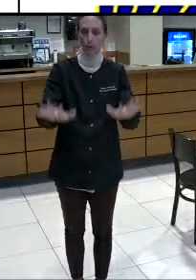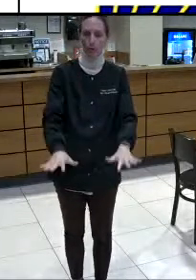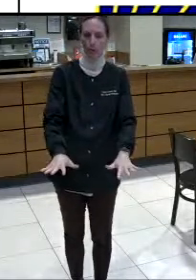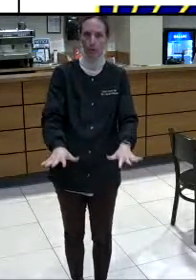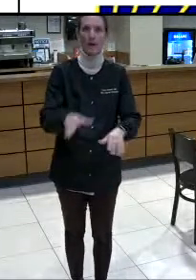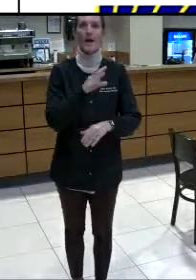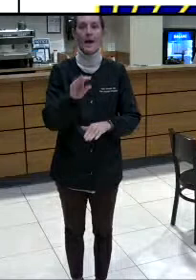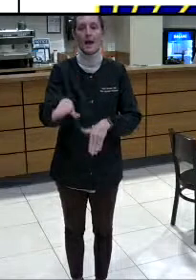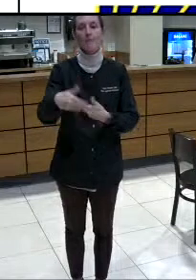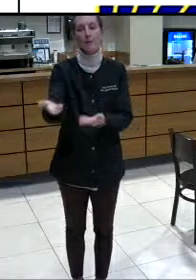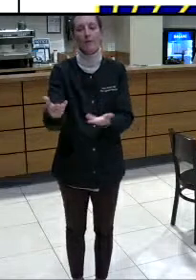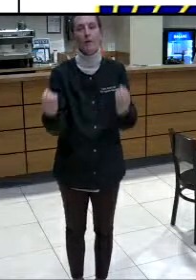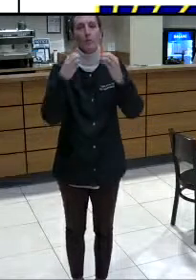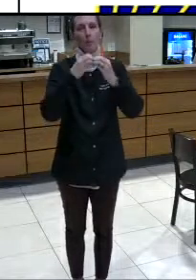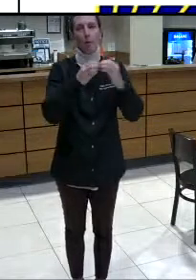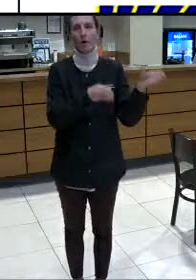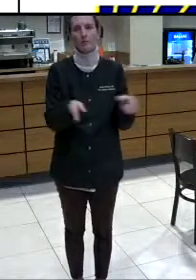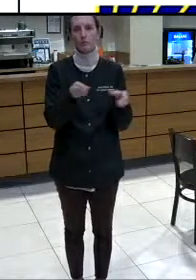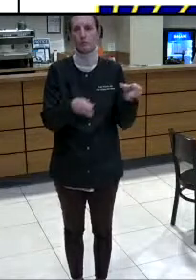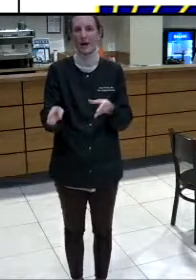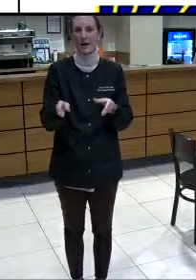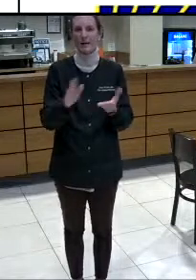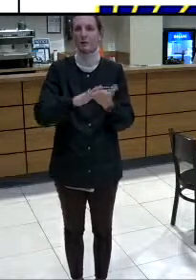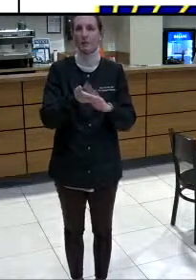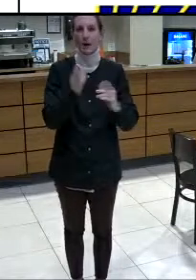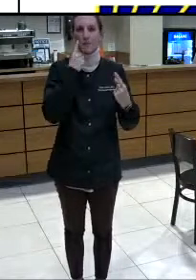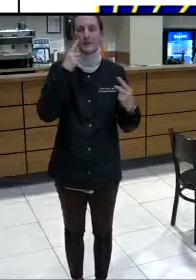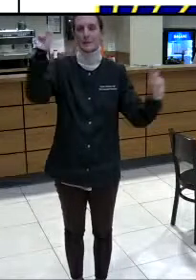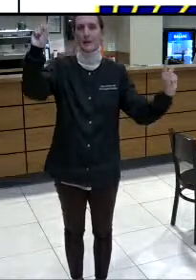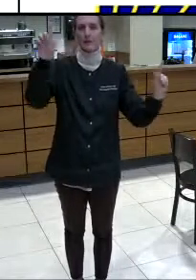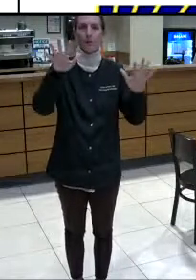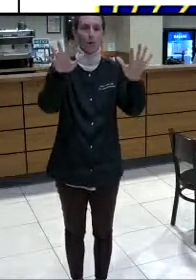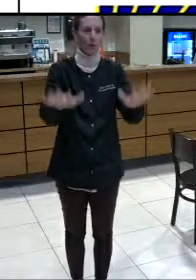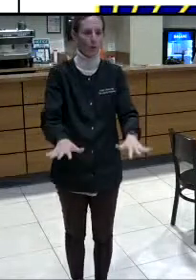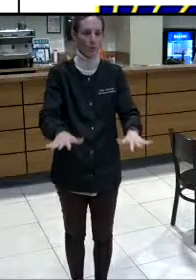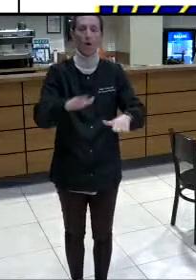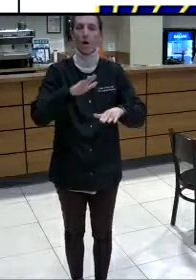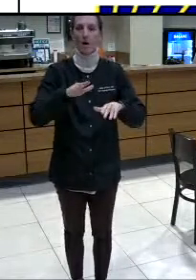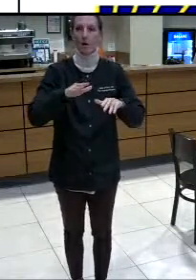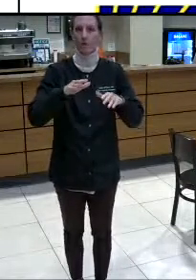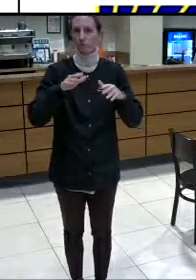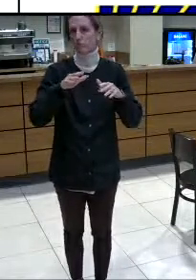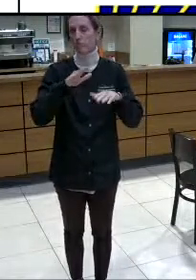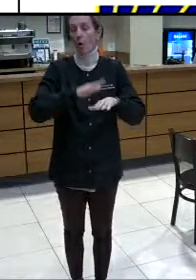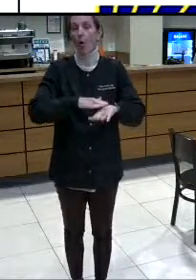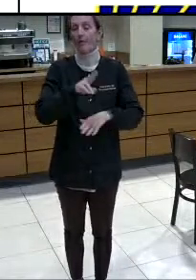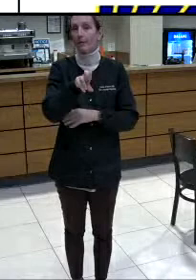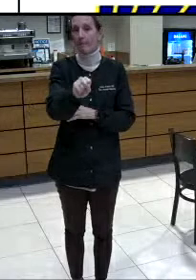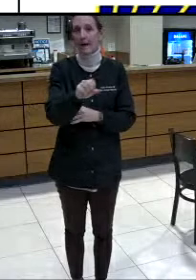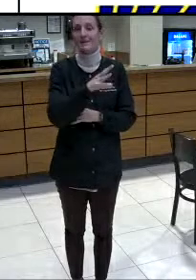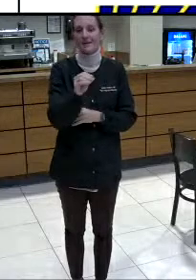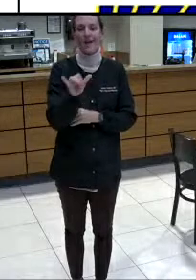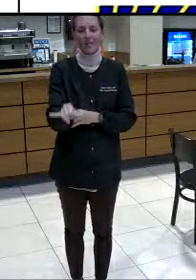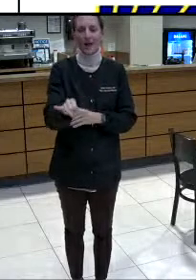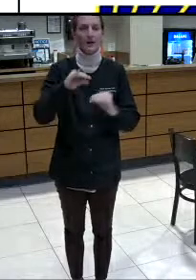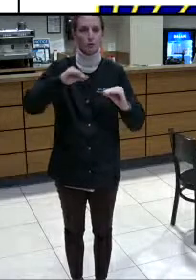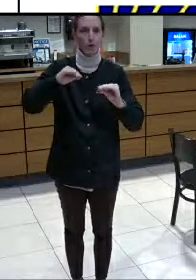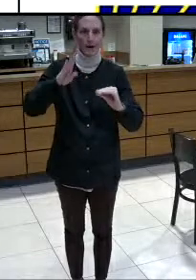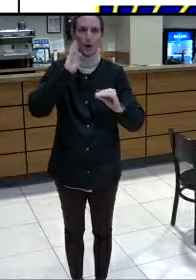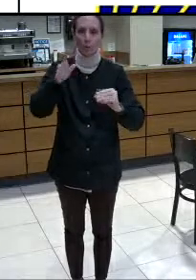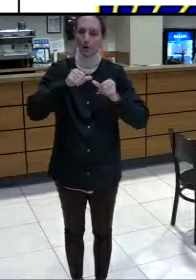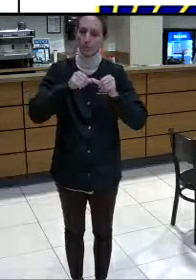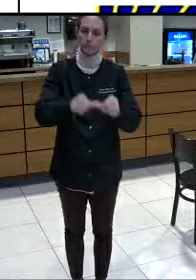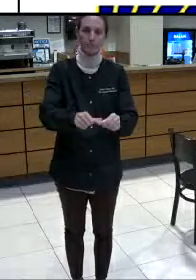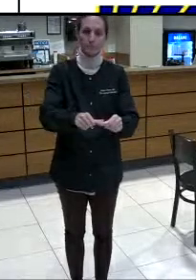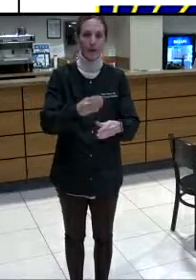providing them with more strategies to be successful with the students on the bus. But we will follow up with them, and that training will continue. That is it for